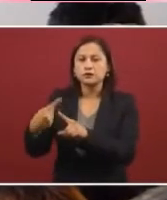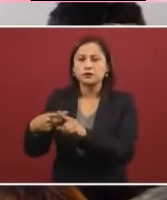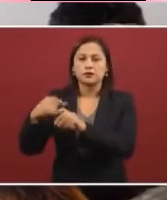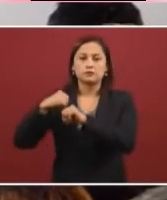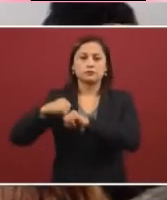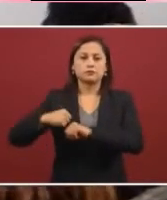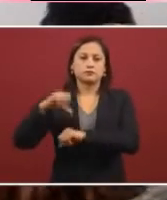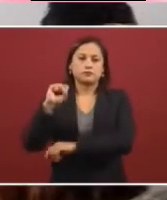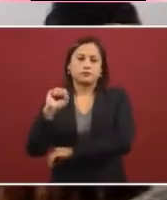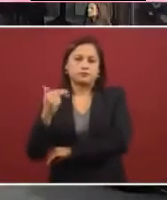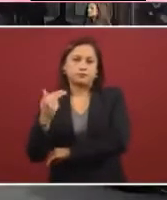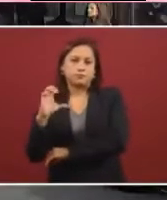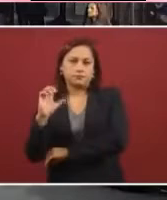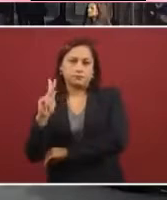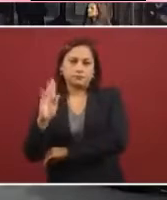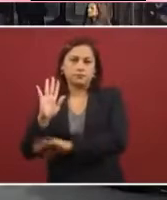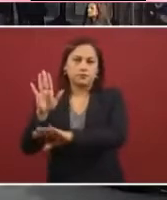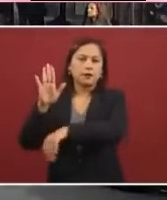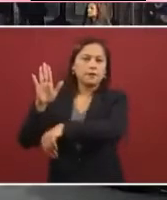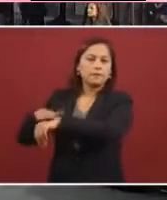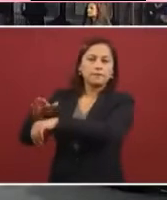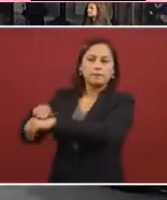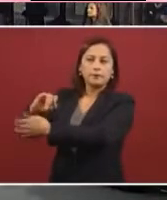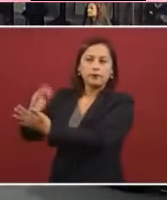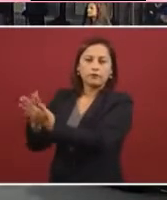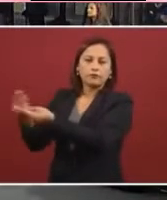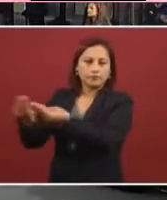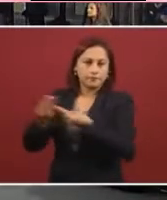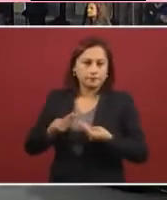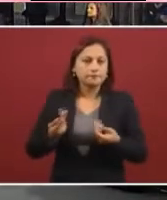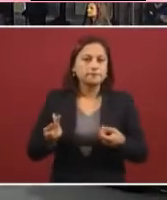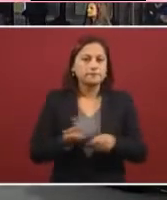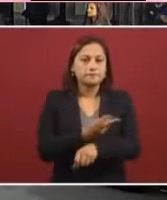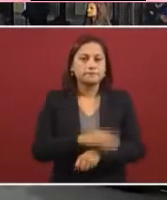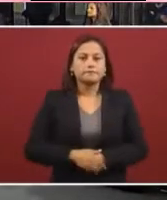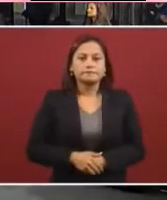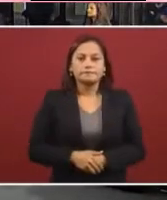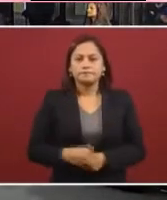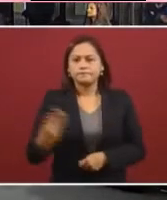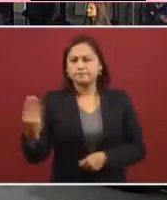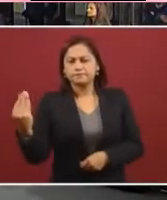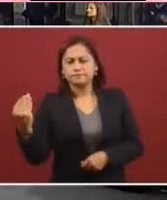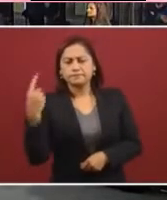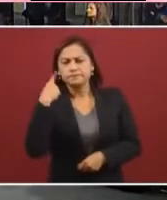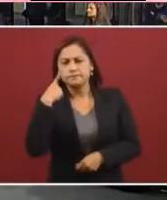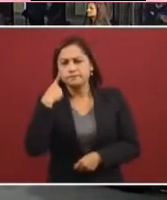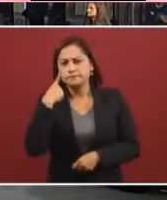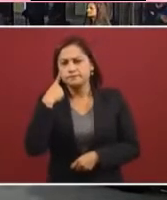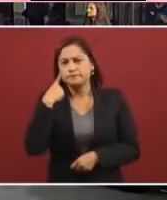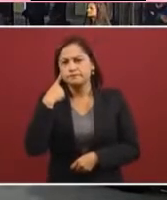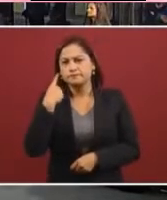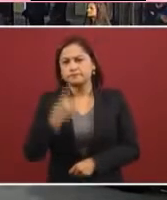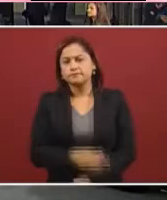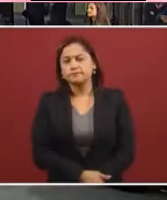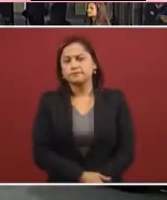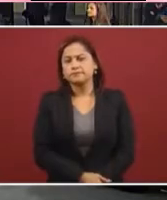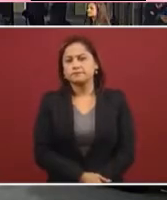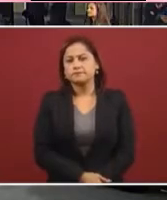So we're going to check regarding these funds. Sí, claro.